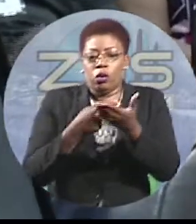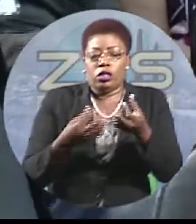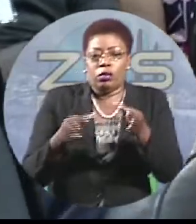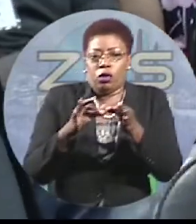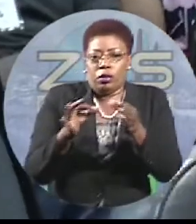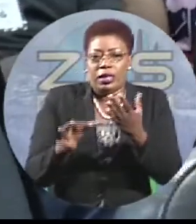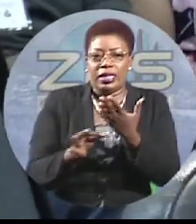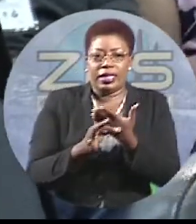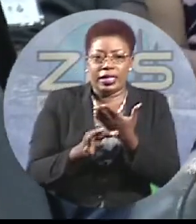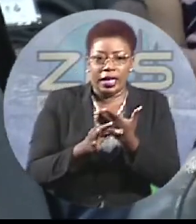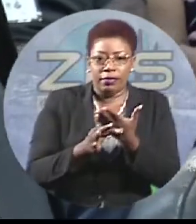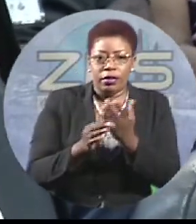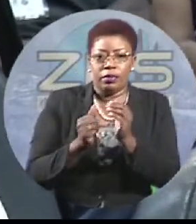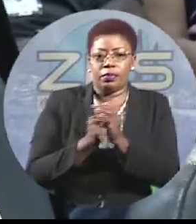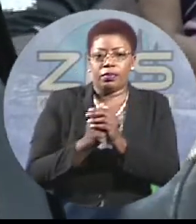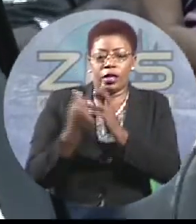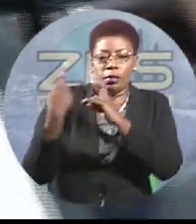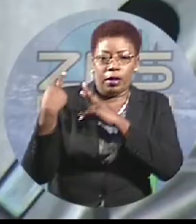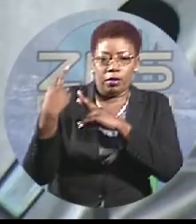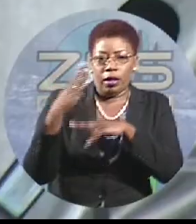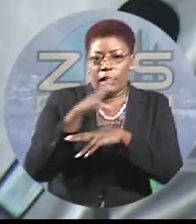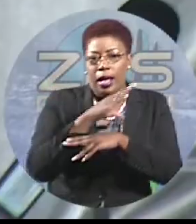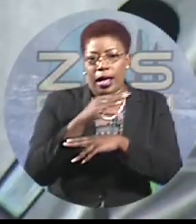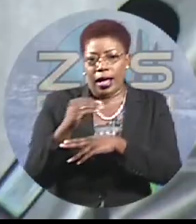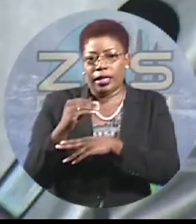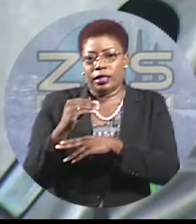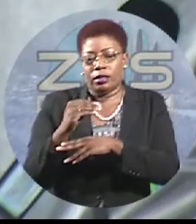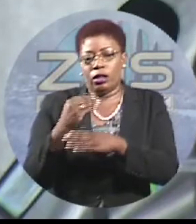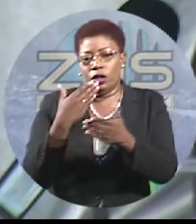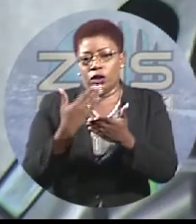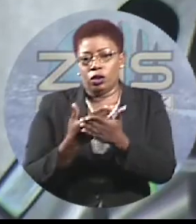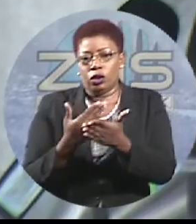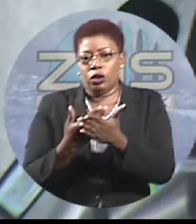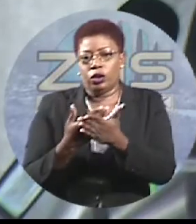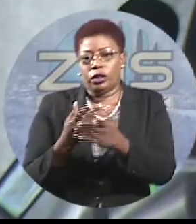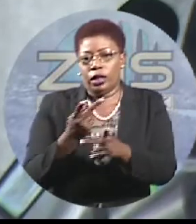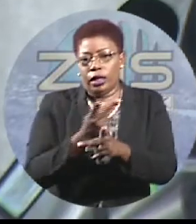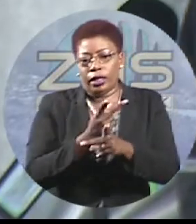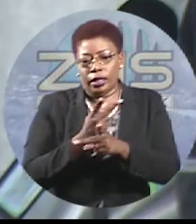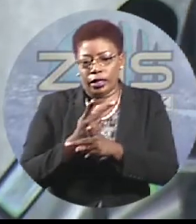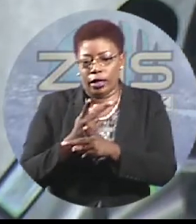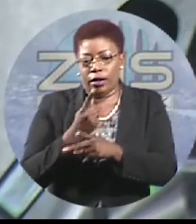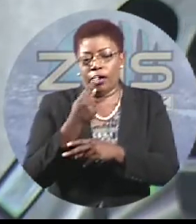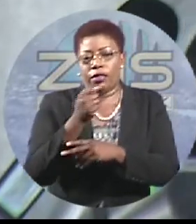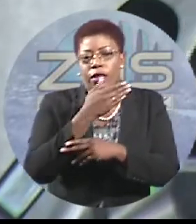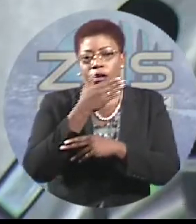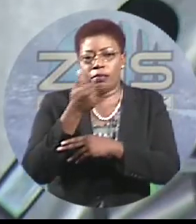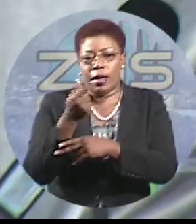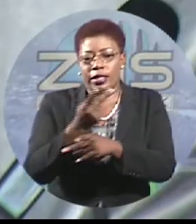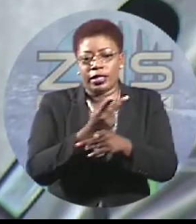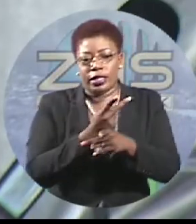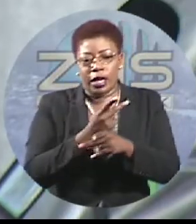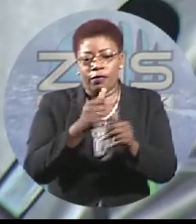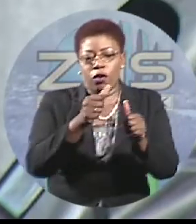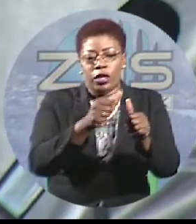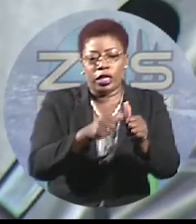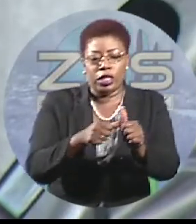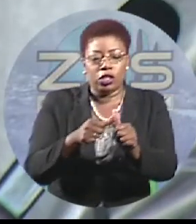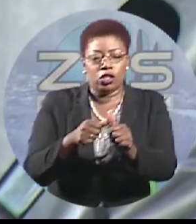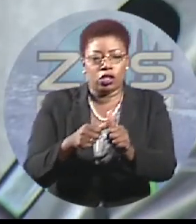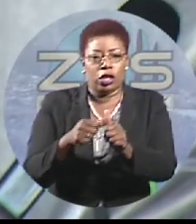safe, reliable, and efficient care, the best care for each